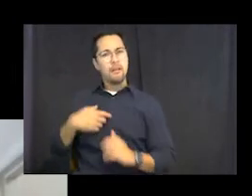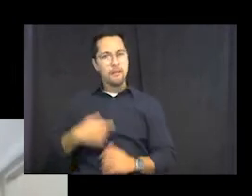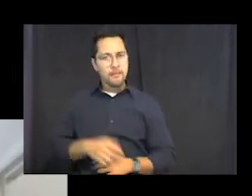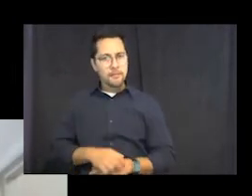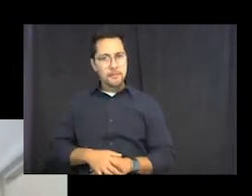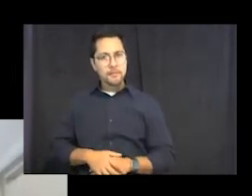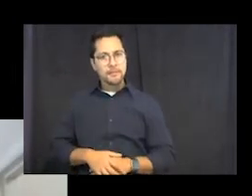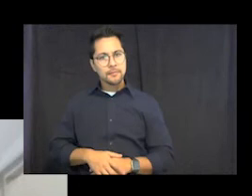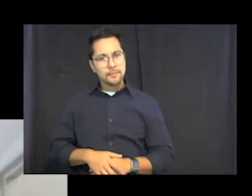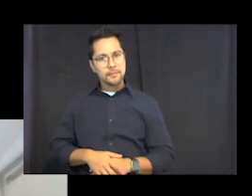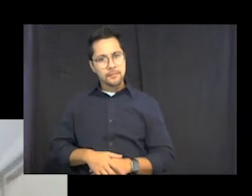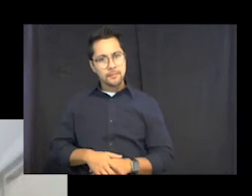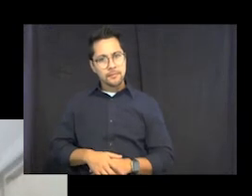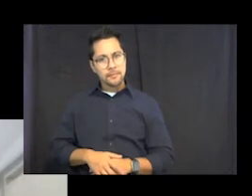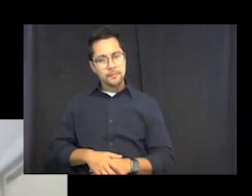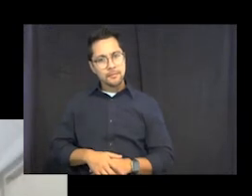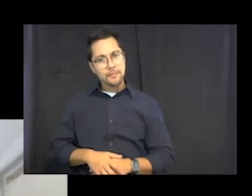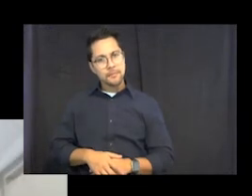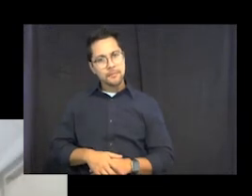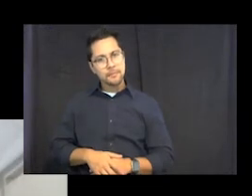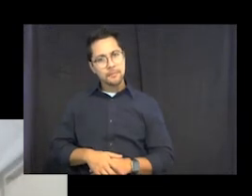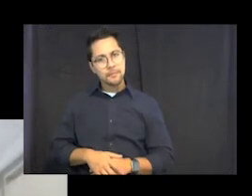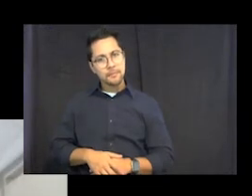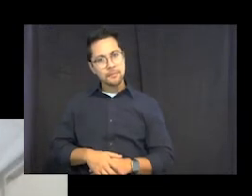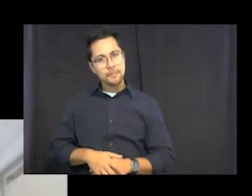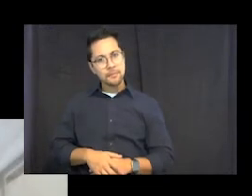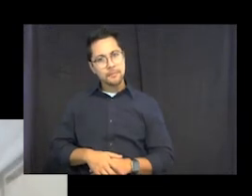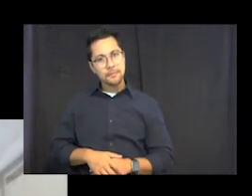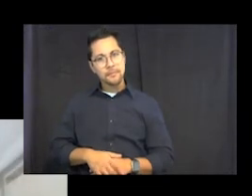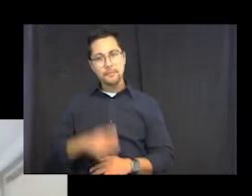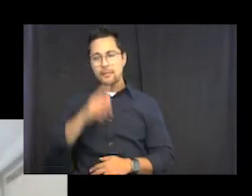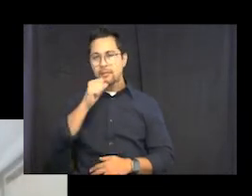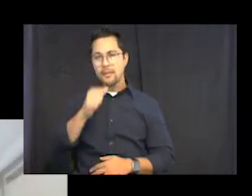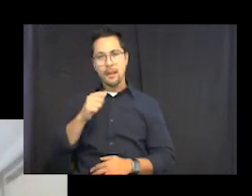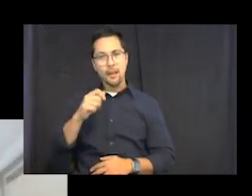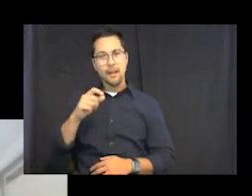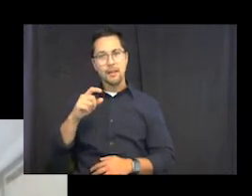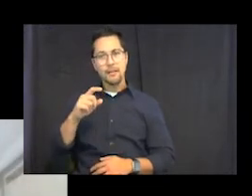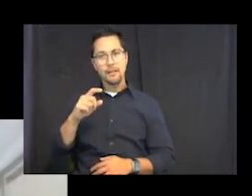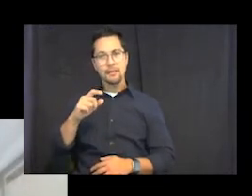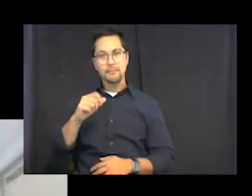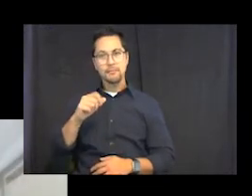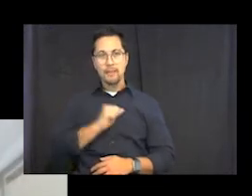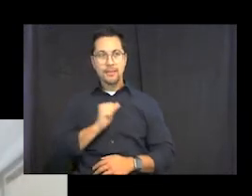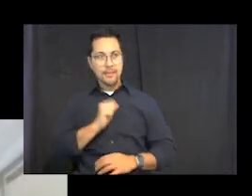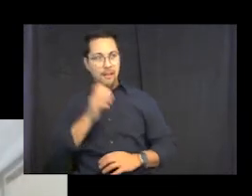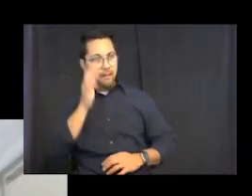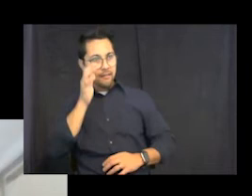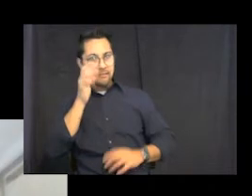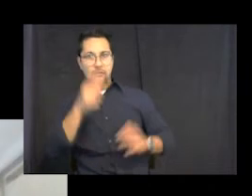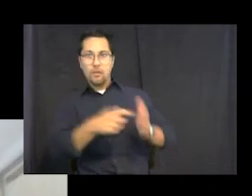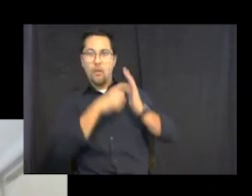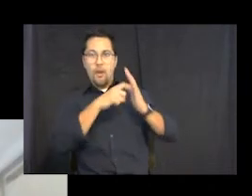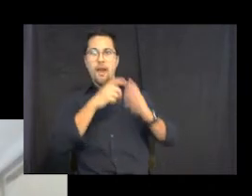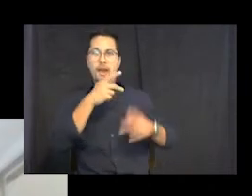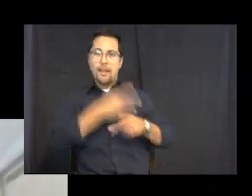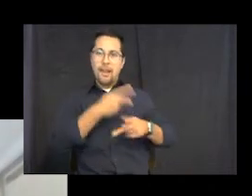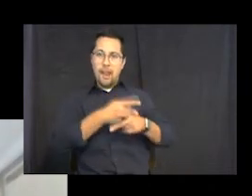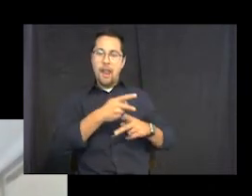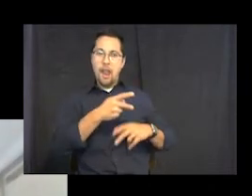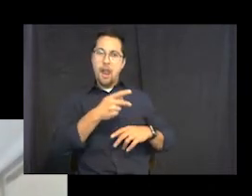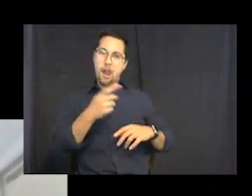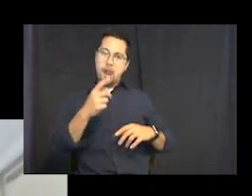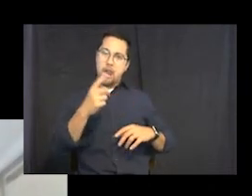not be the one being for a change, which, um, what provided a new